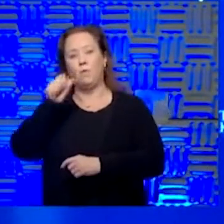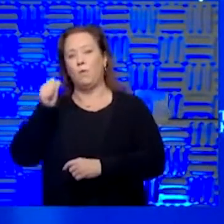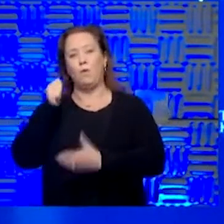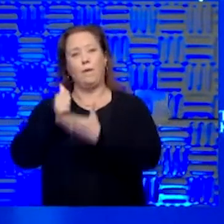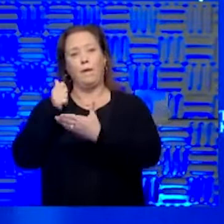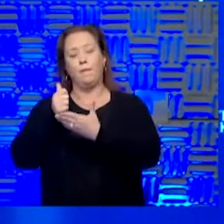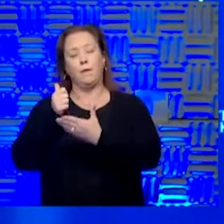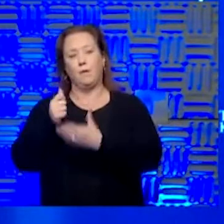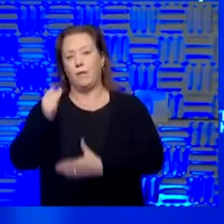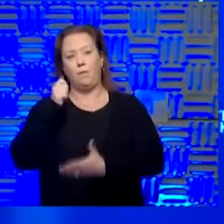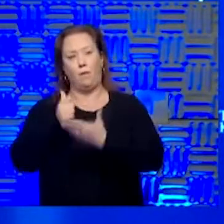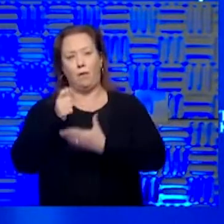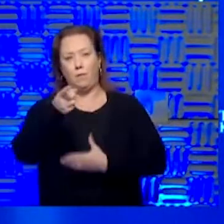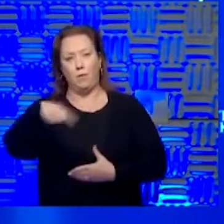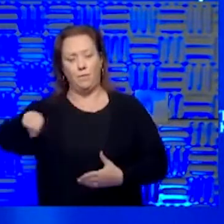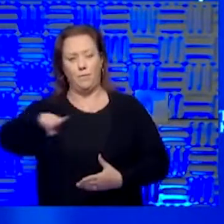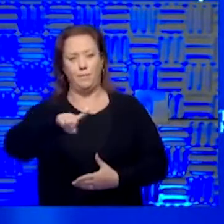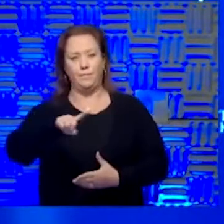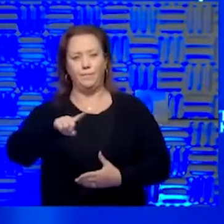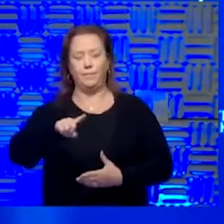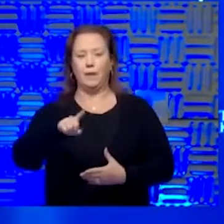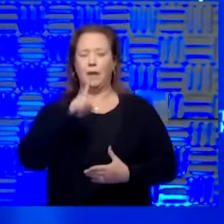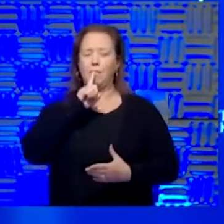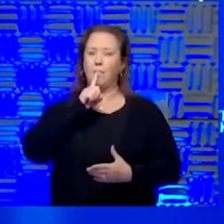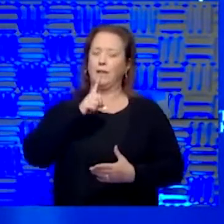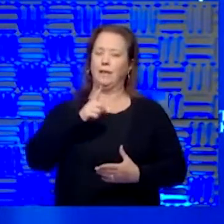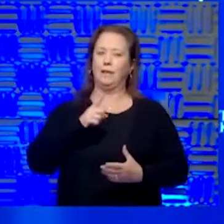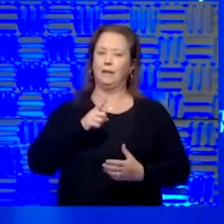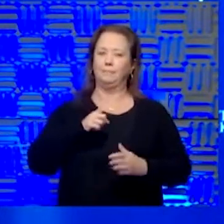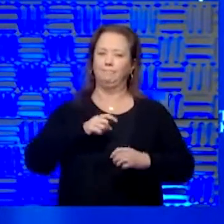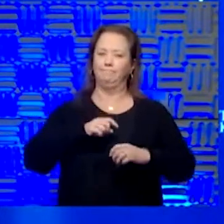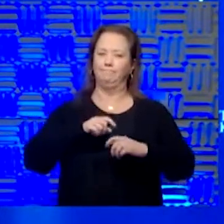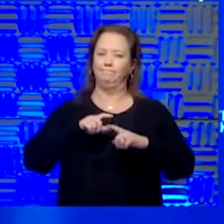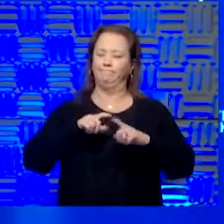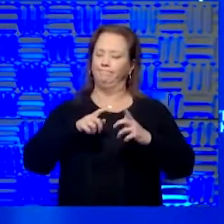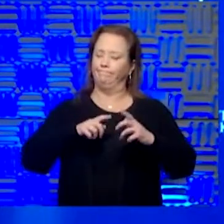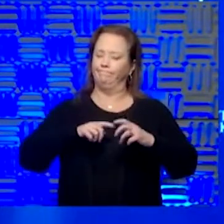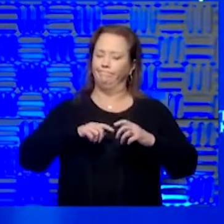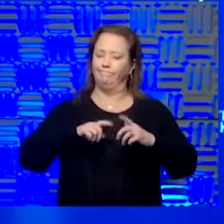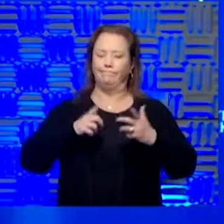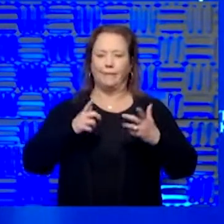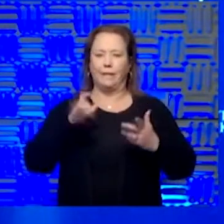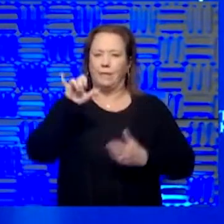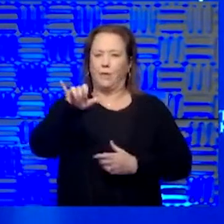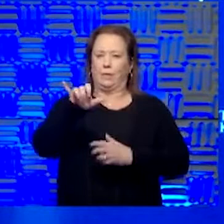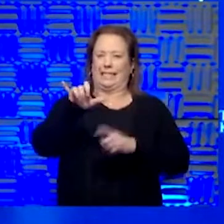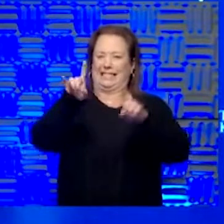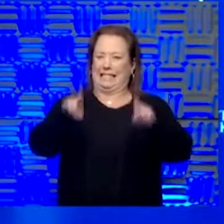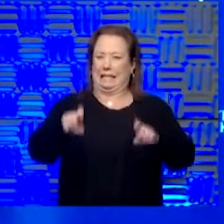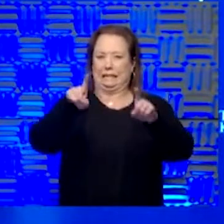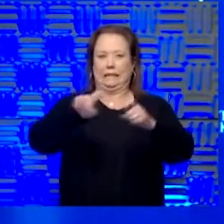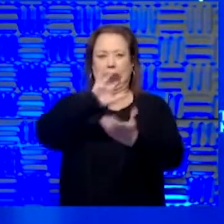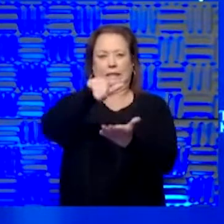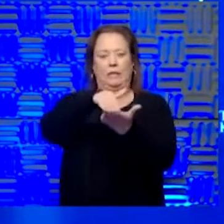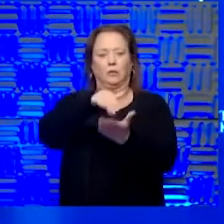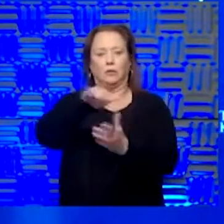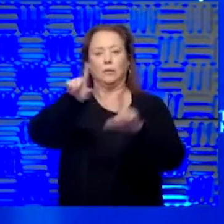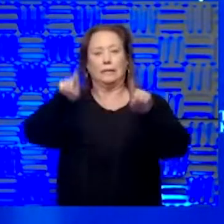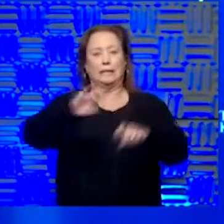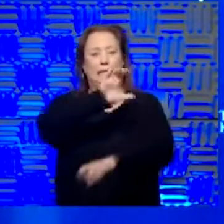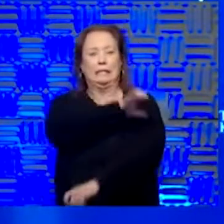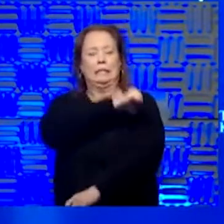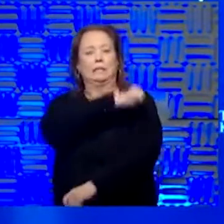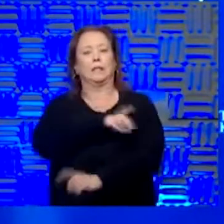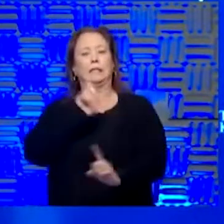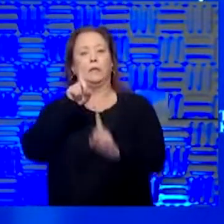don't help you. And so I'm reluctant about those until we're really confident that we have a true answer, not just an